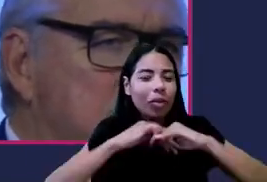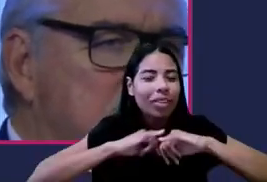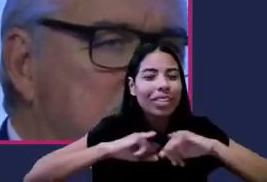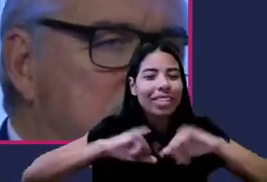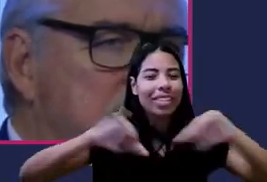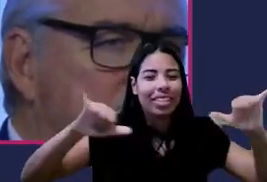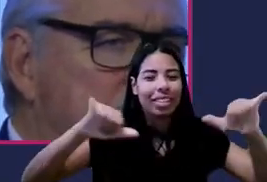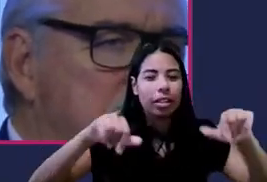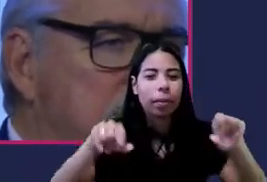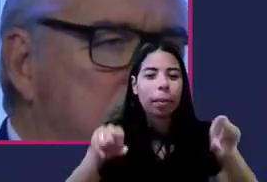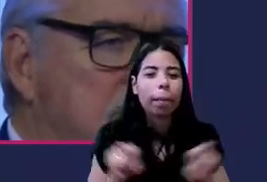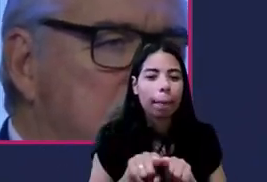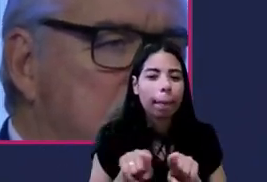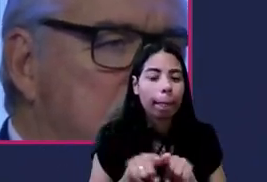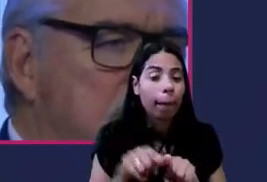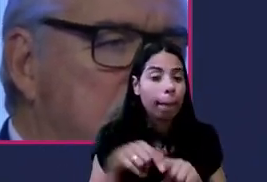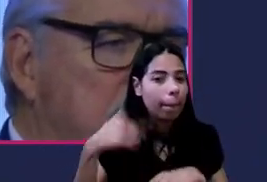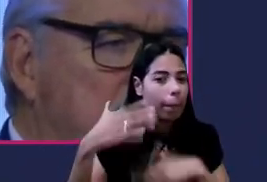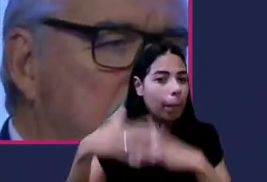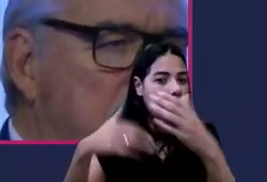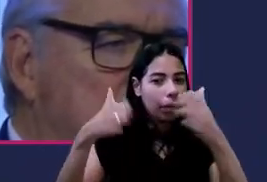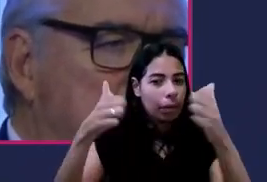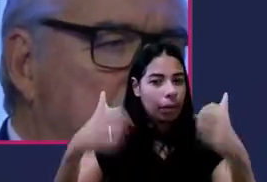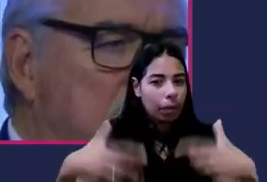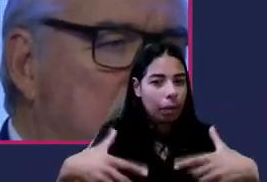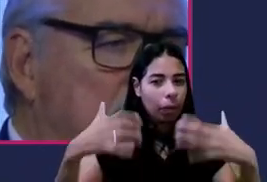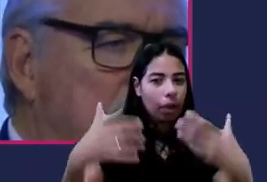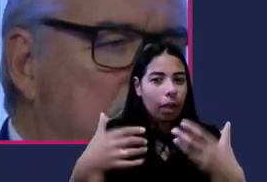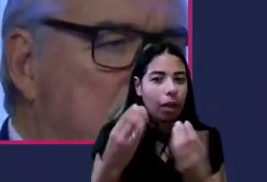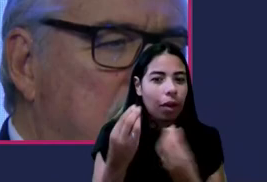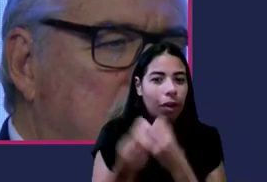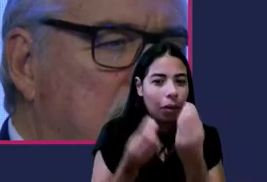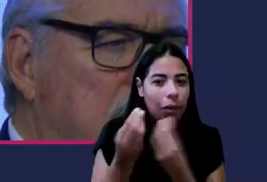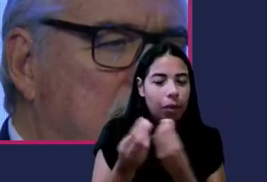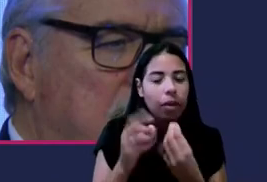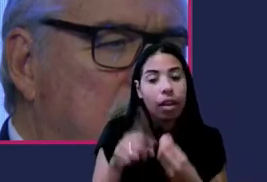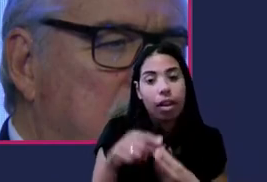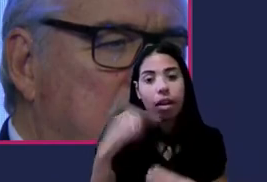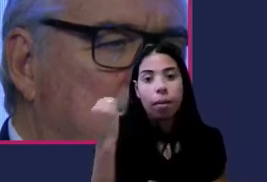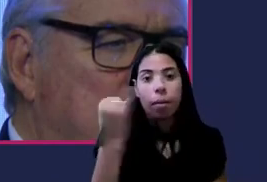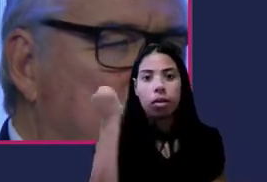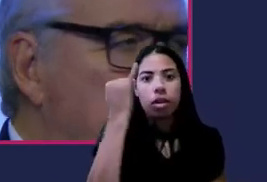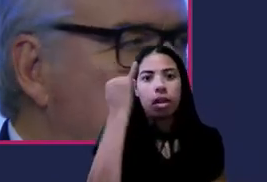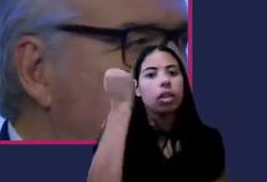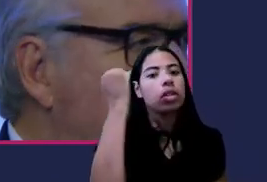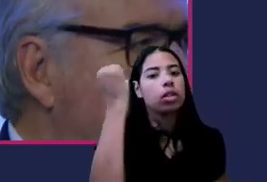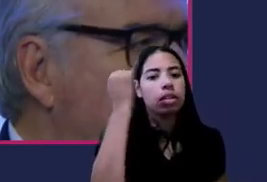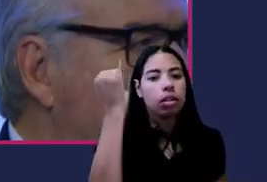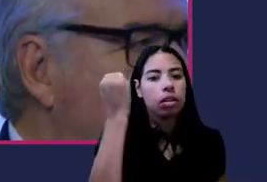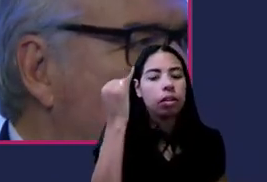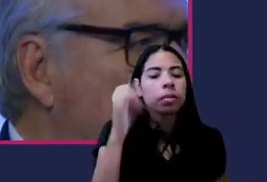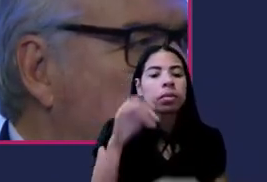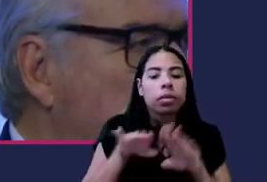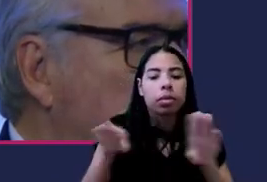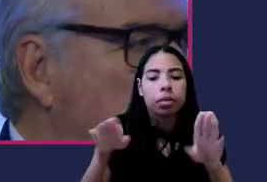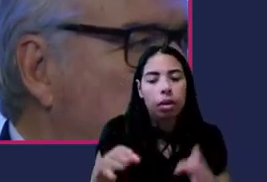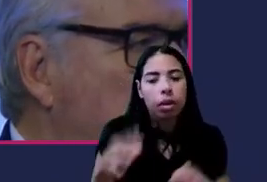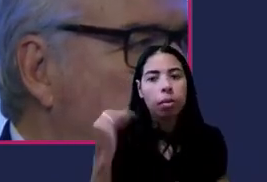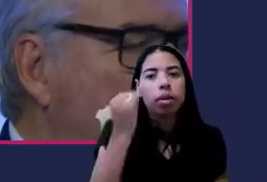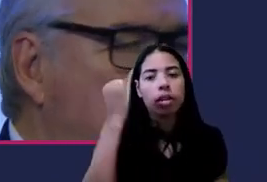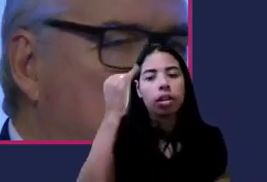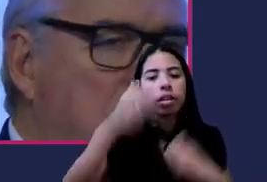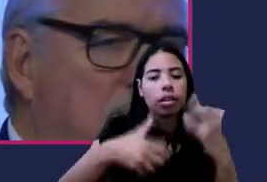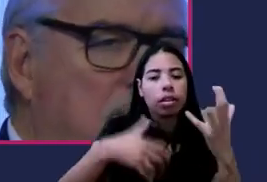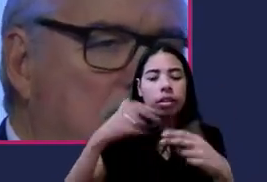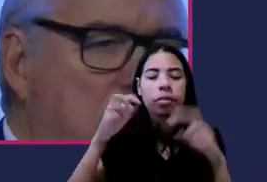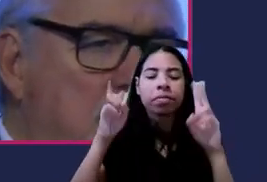We have a lot of news to tell you here today, but we are going to leave it for the first roundtable because